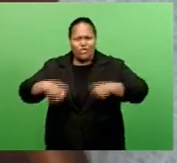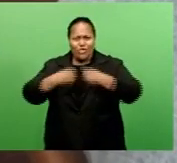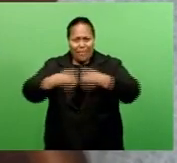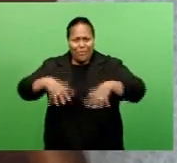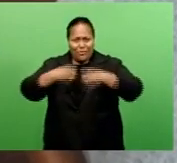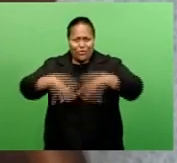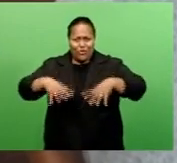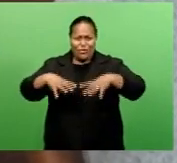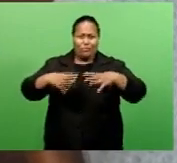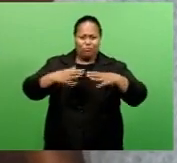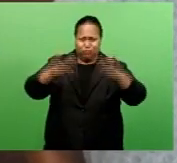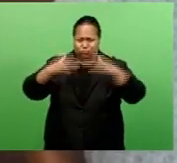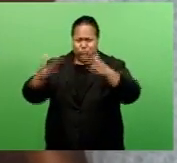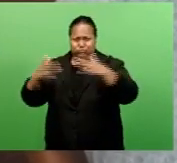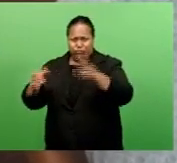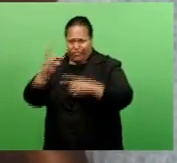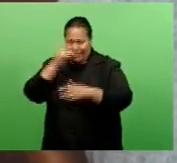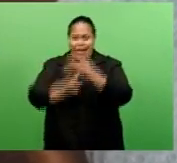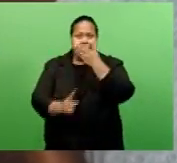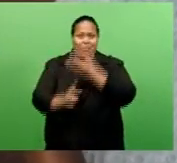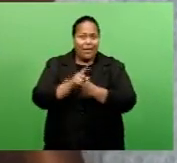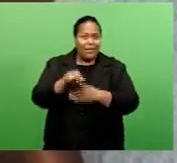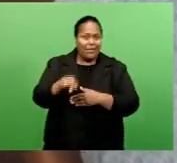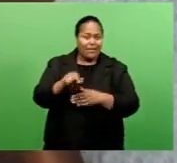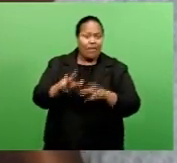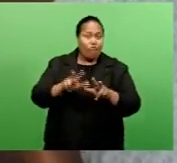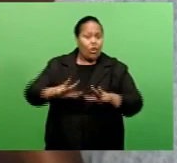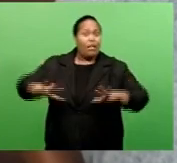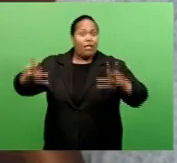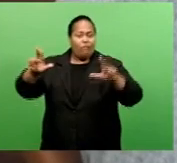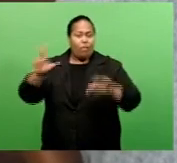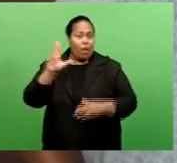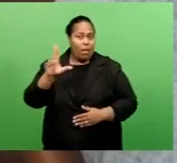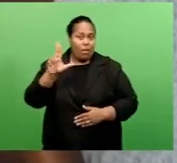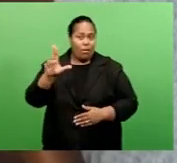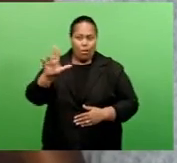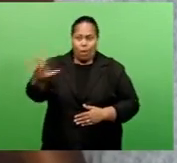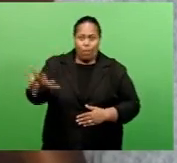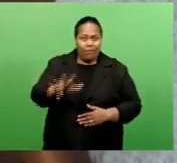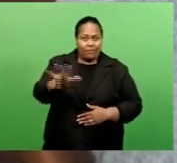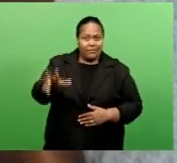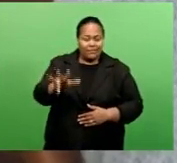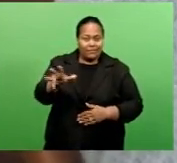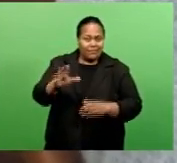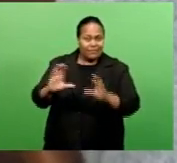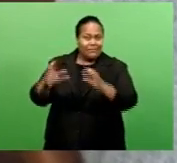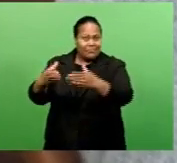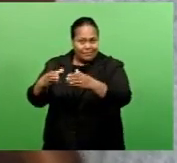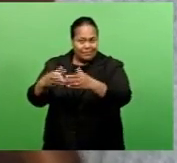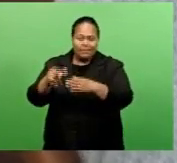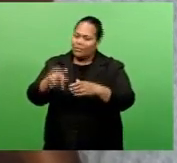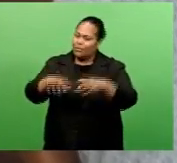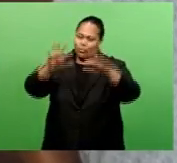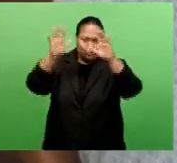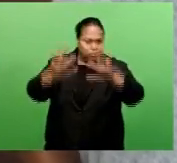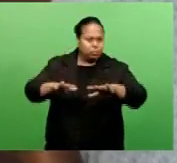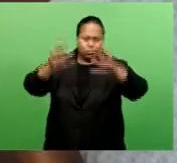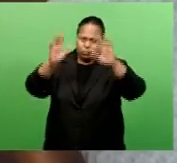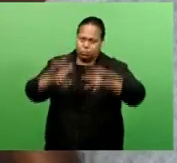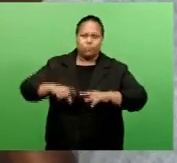especially over Vanolevu, the Lau and Lomaviti group, and rain will continue throughout the whole